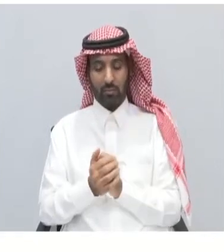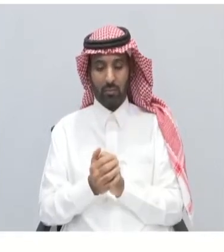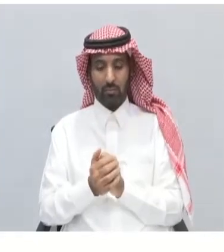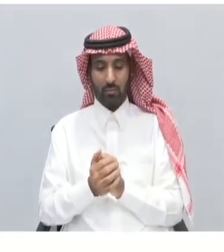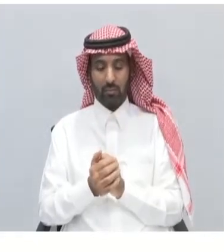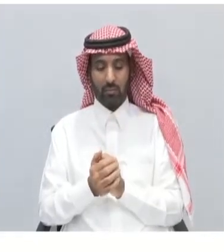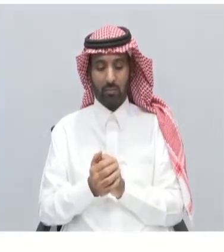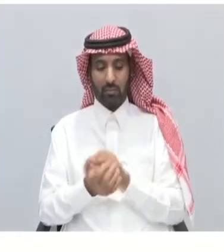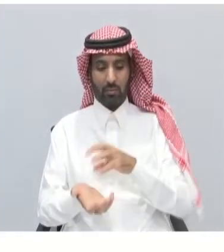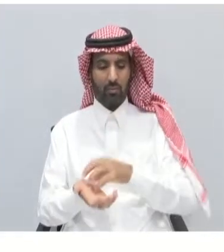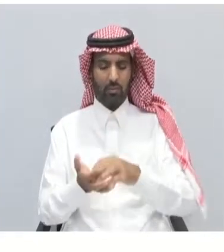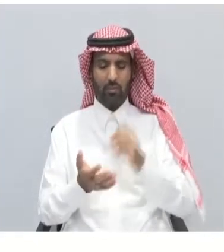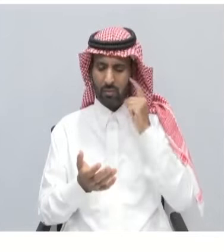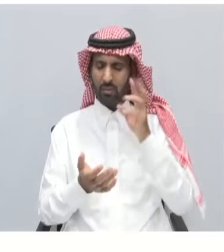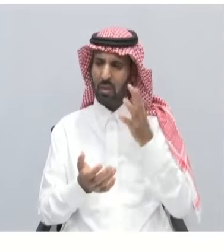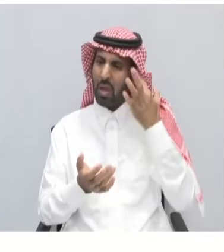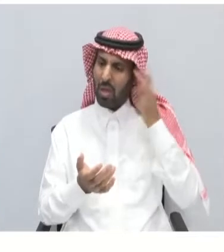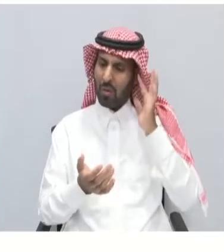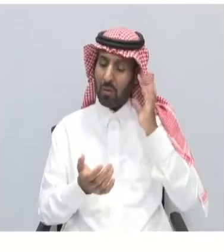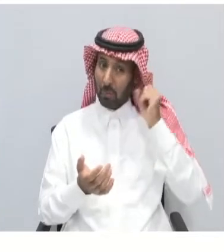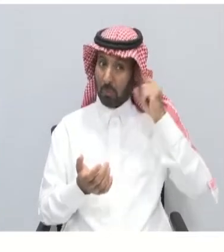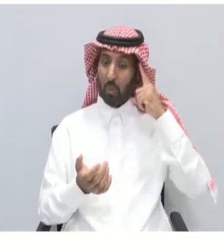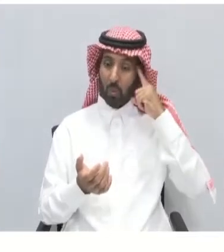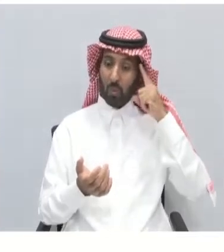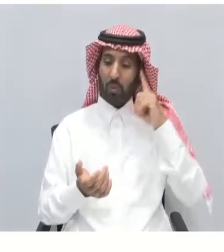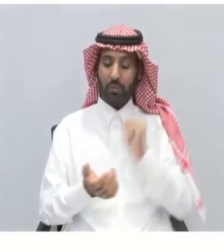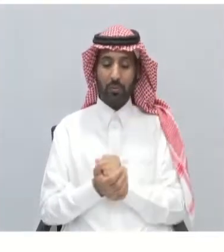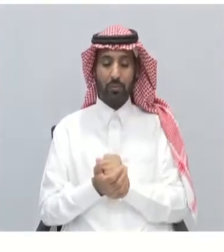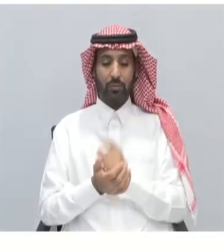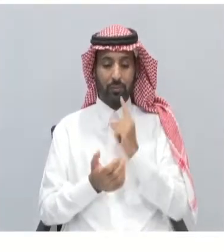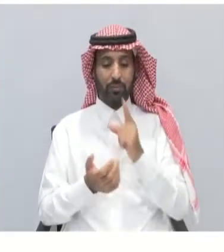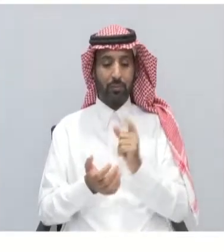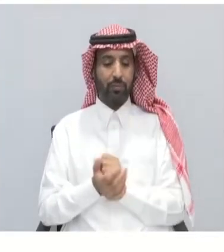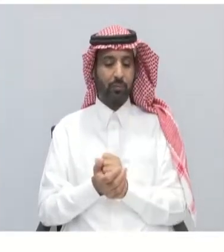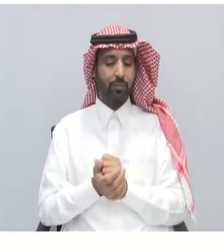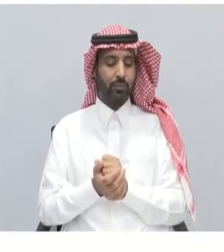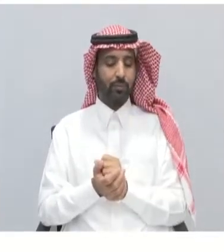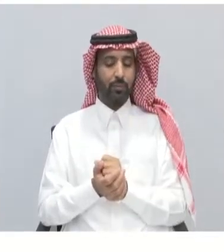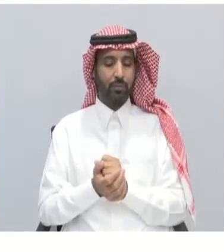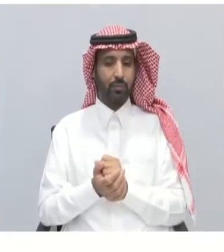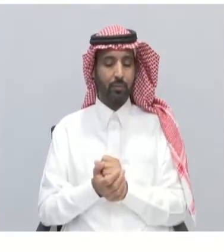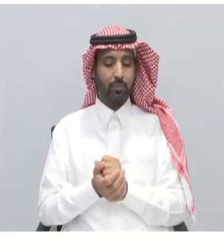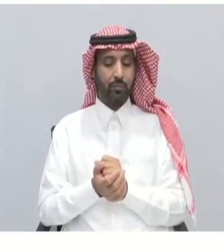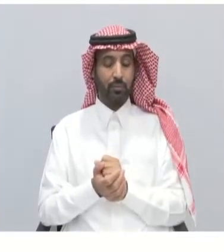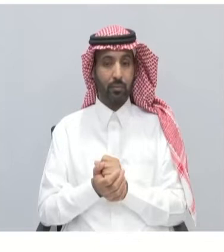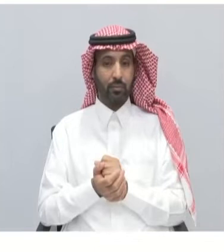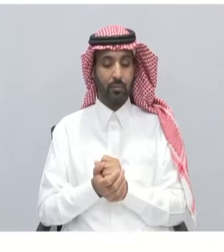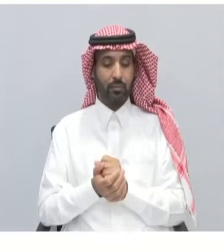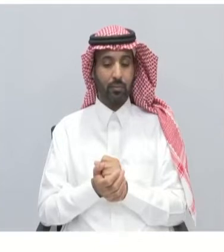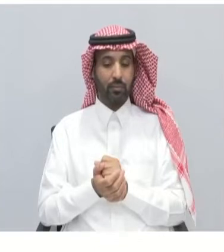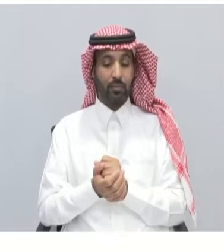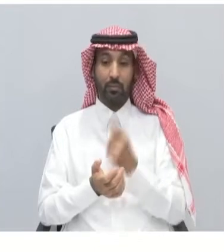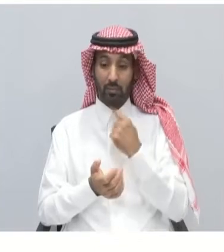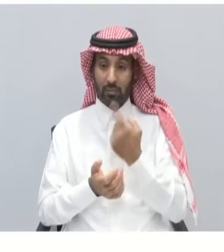take the place of an intelligence here? The word takes the place of intelligence. Here, they